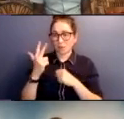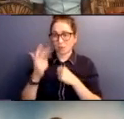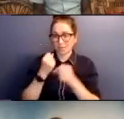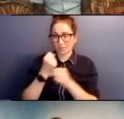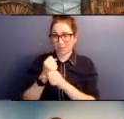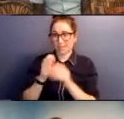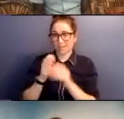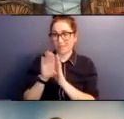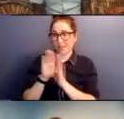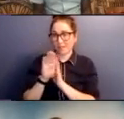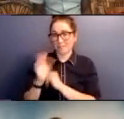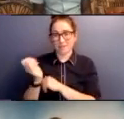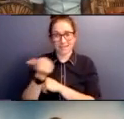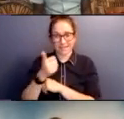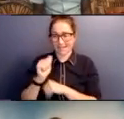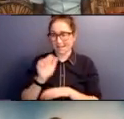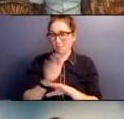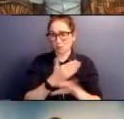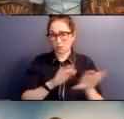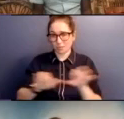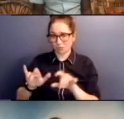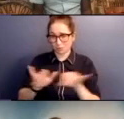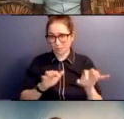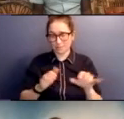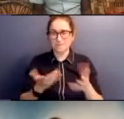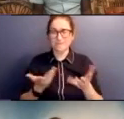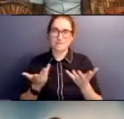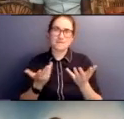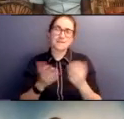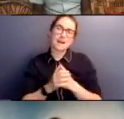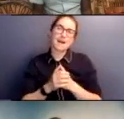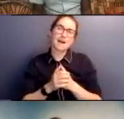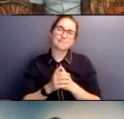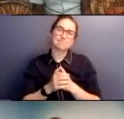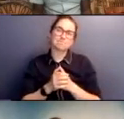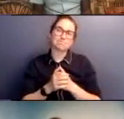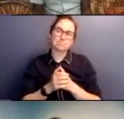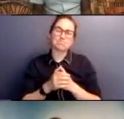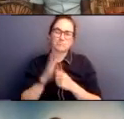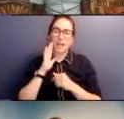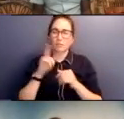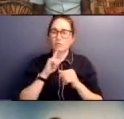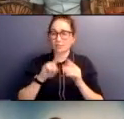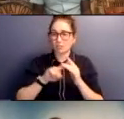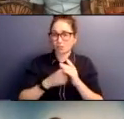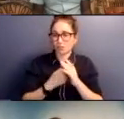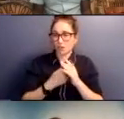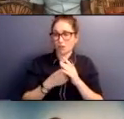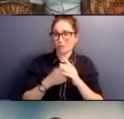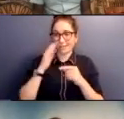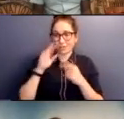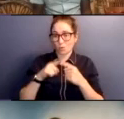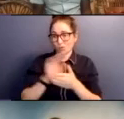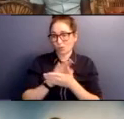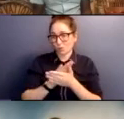on any given musical instrument. So I would start fresh as soon as school opens up.